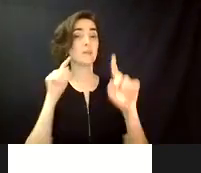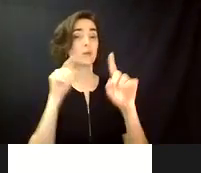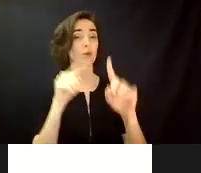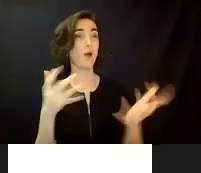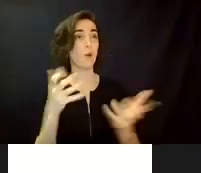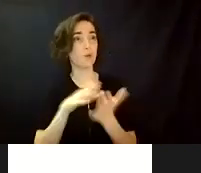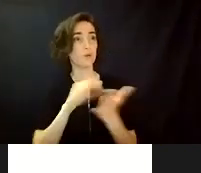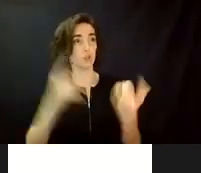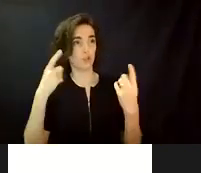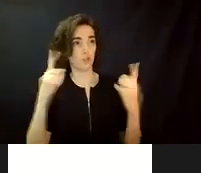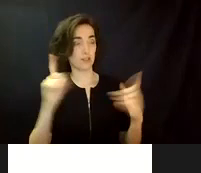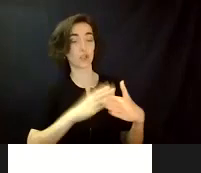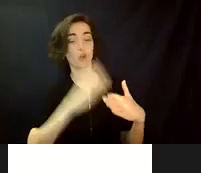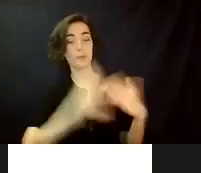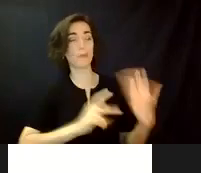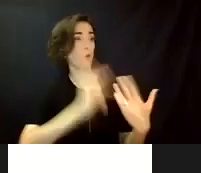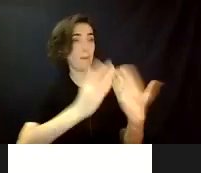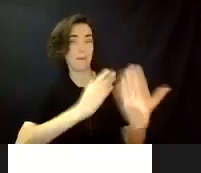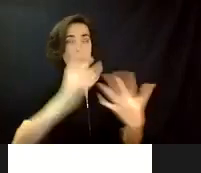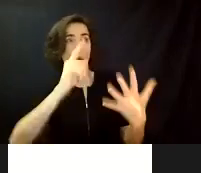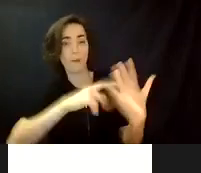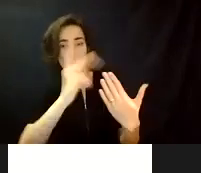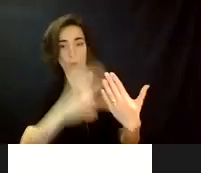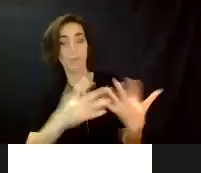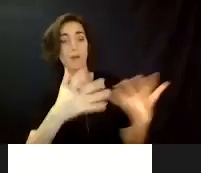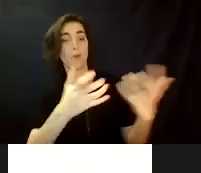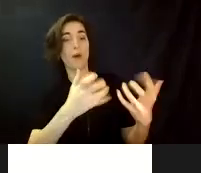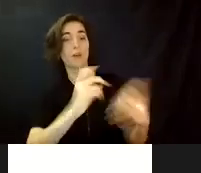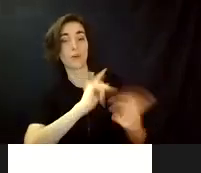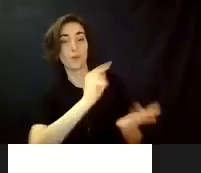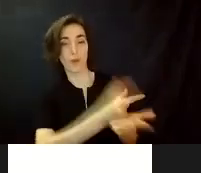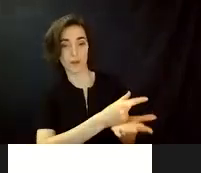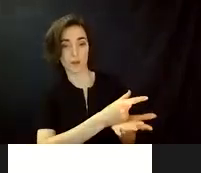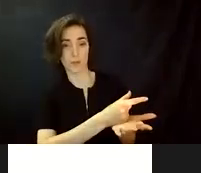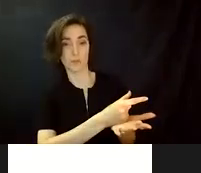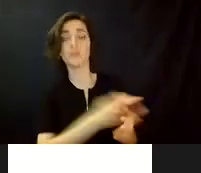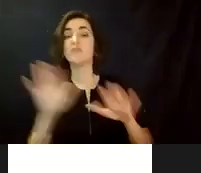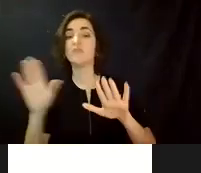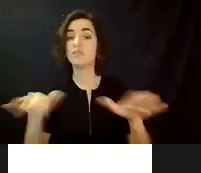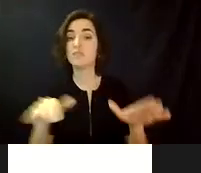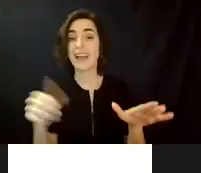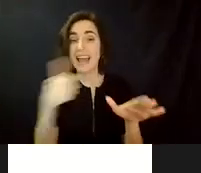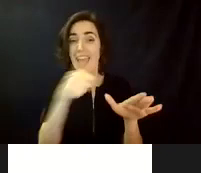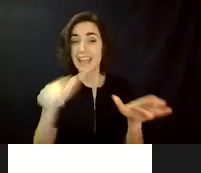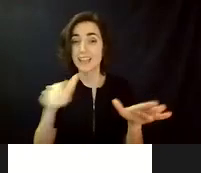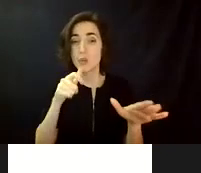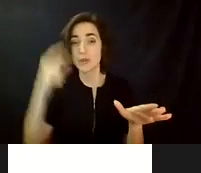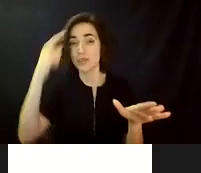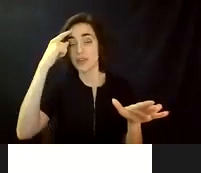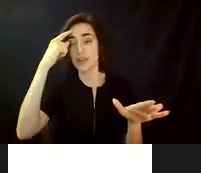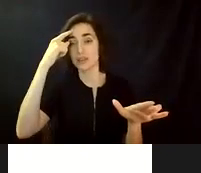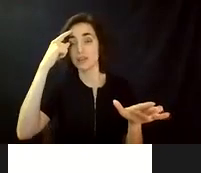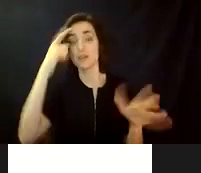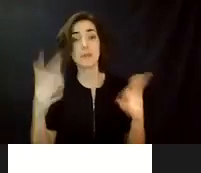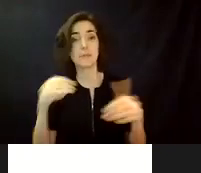or depending on what program it is, to graduate. One thing I would say for anyone who's considering, especially coming in this